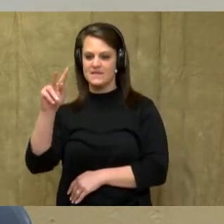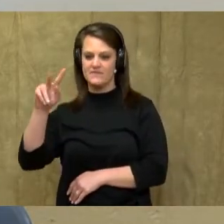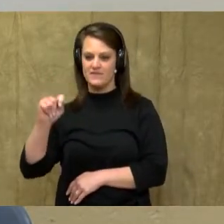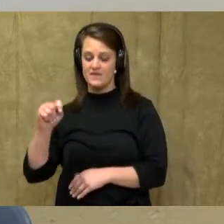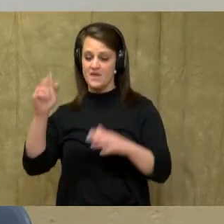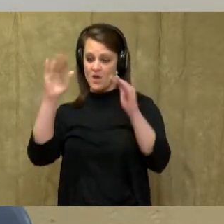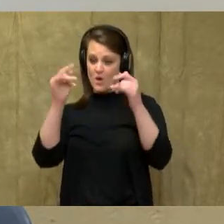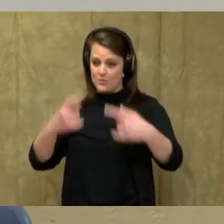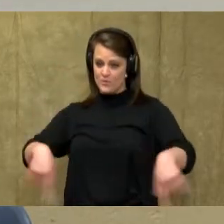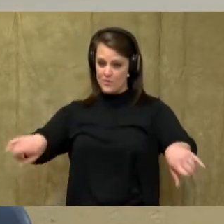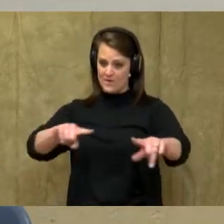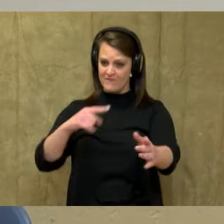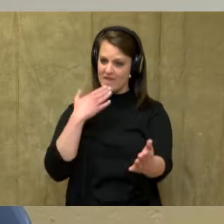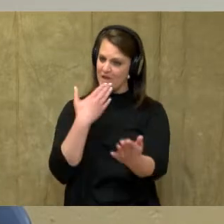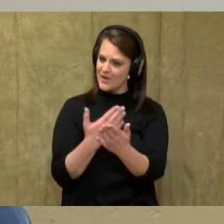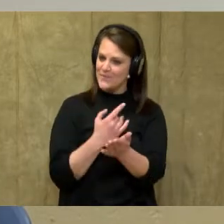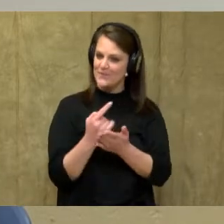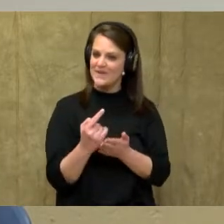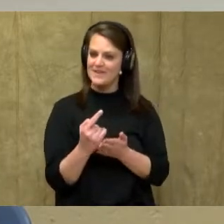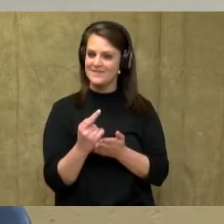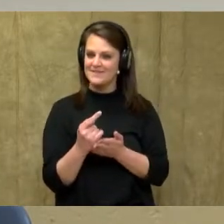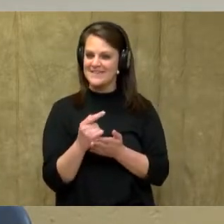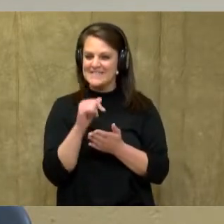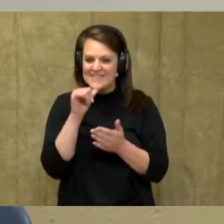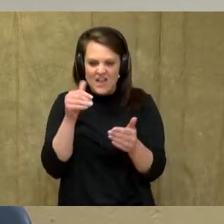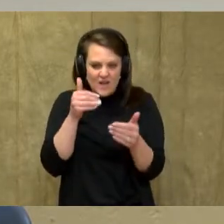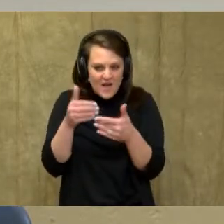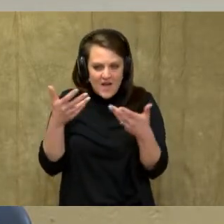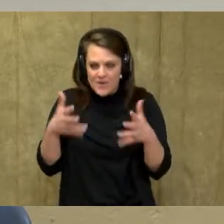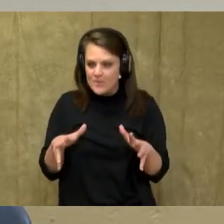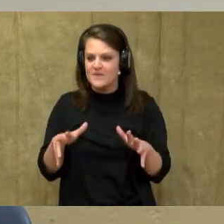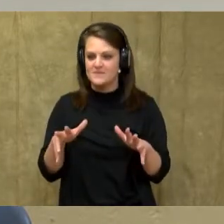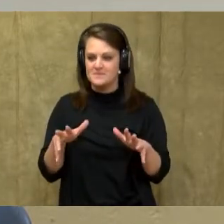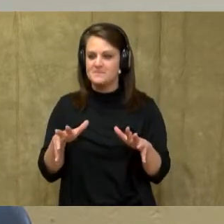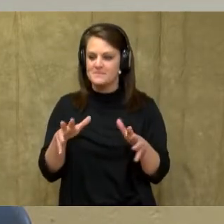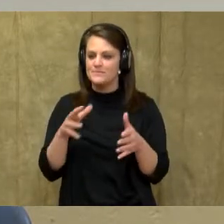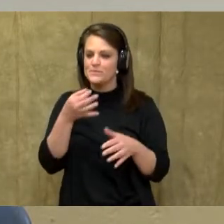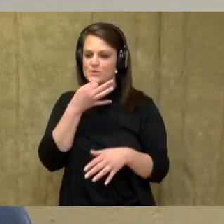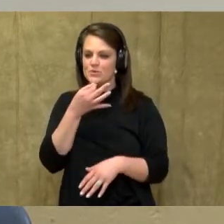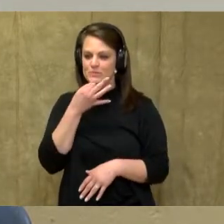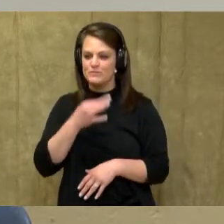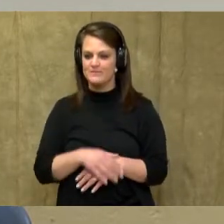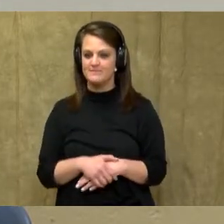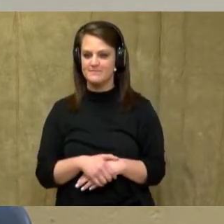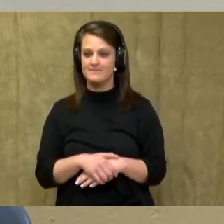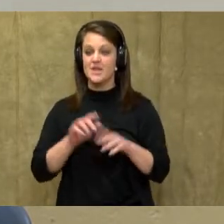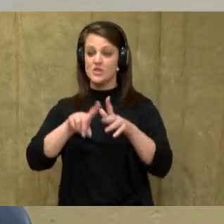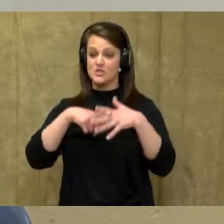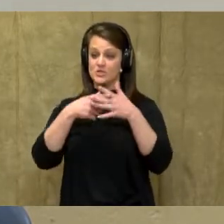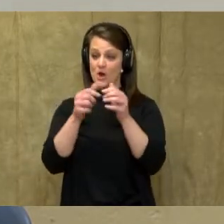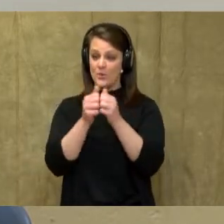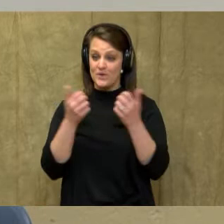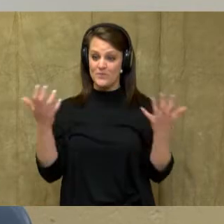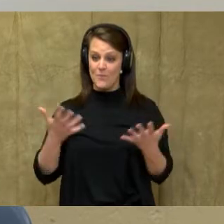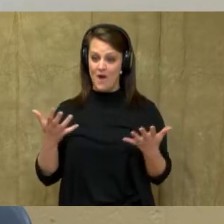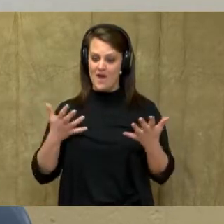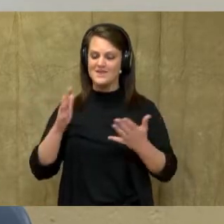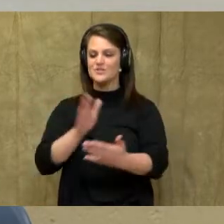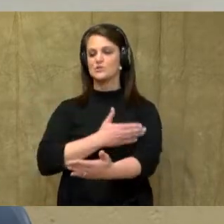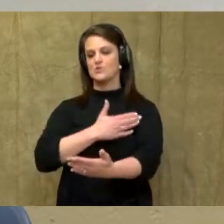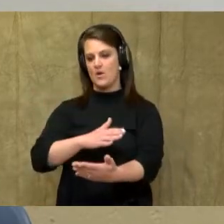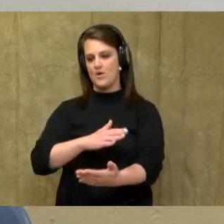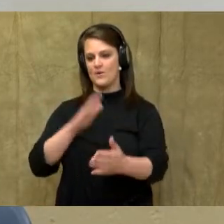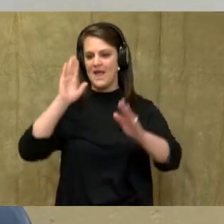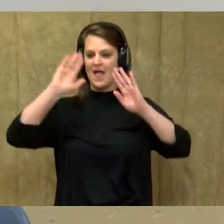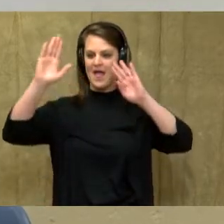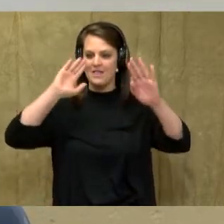so far. It's not quite over as we come to an end here yet. We'll begin with our hello song as we usually